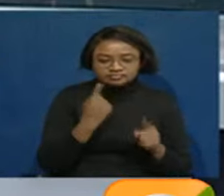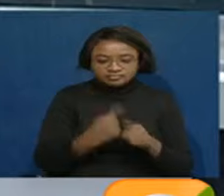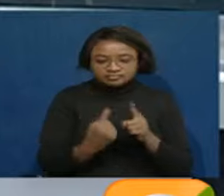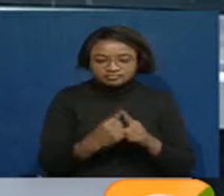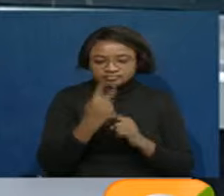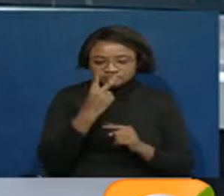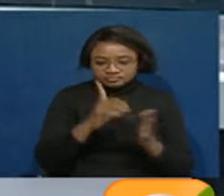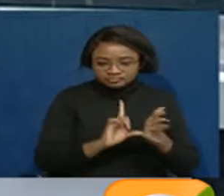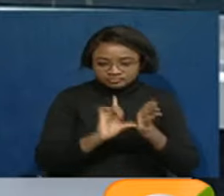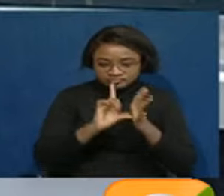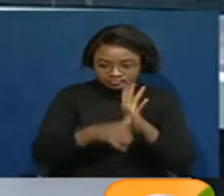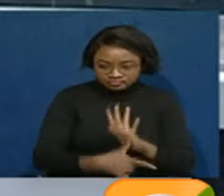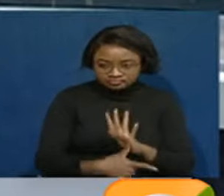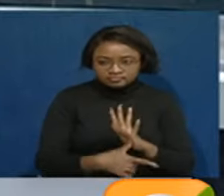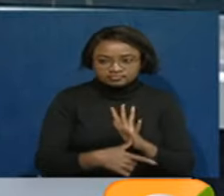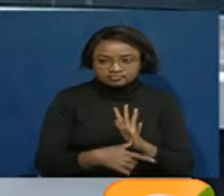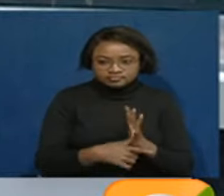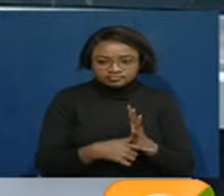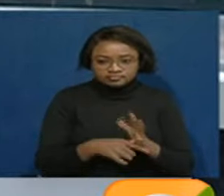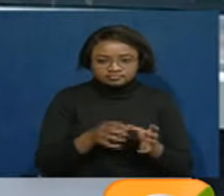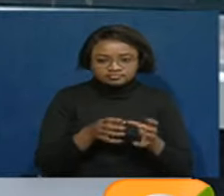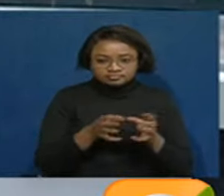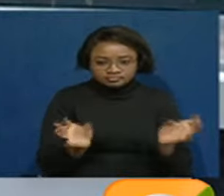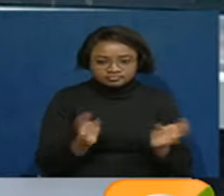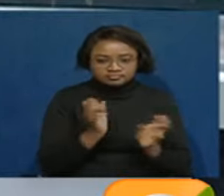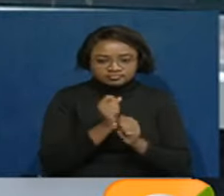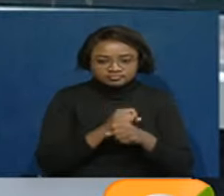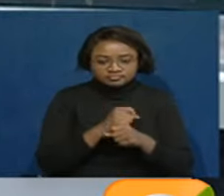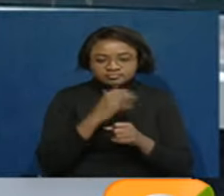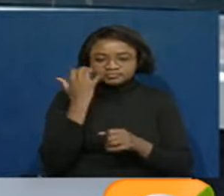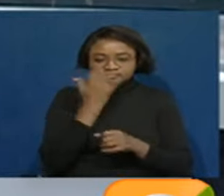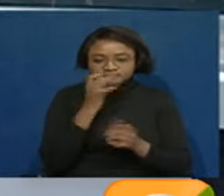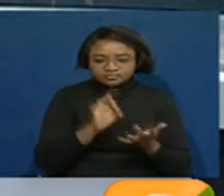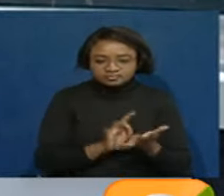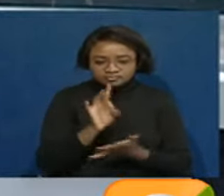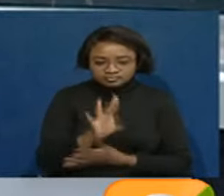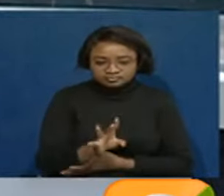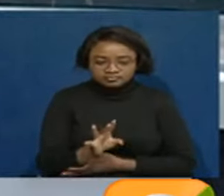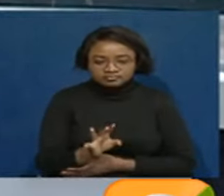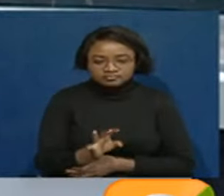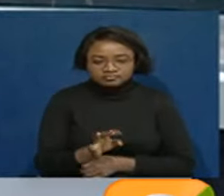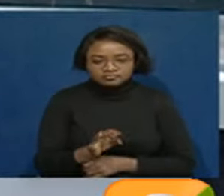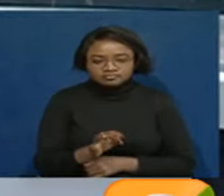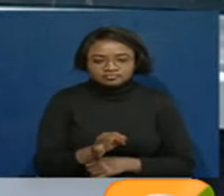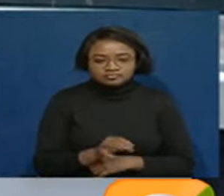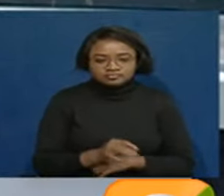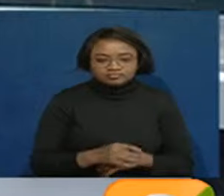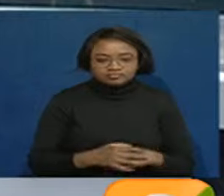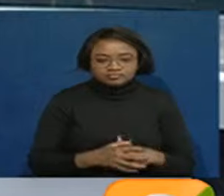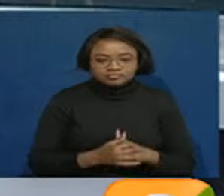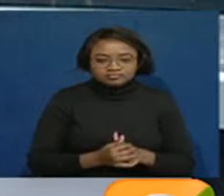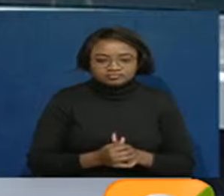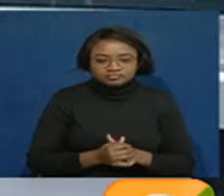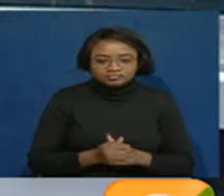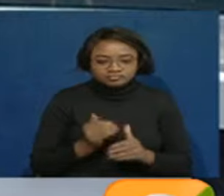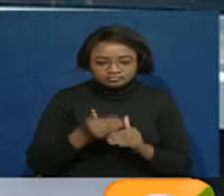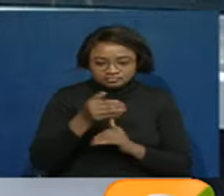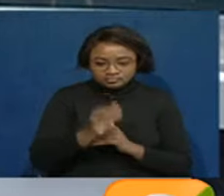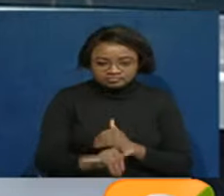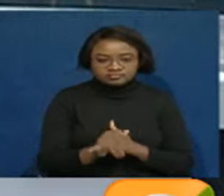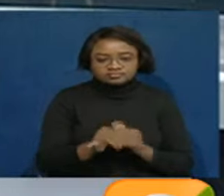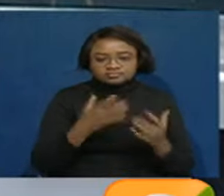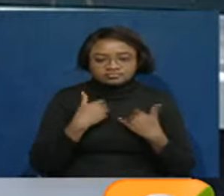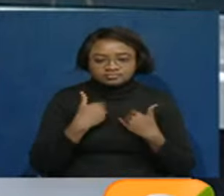a fallout in the presidency led to the removal of Gachagua from office by way of impeachment, which was followed by a